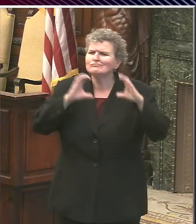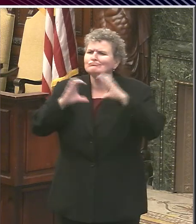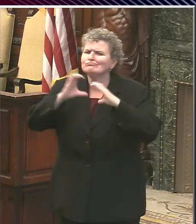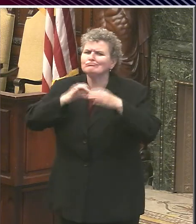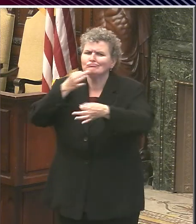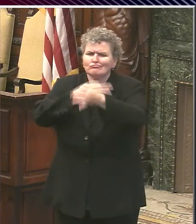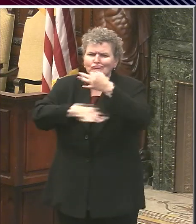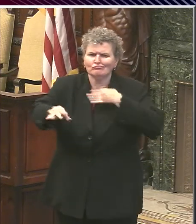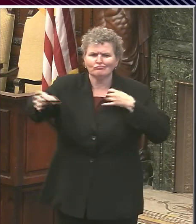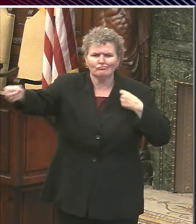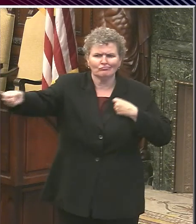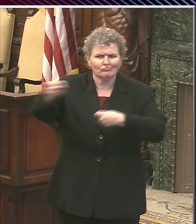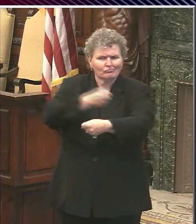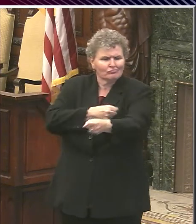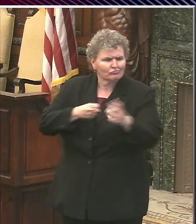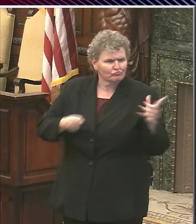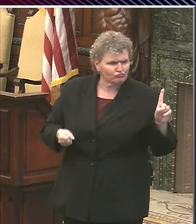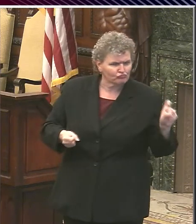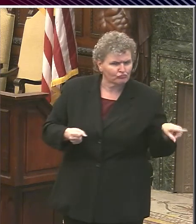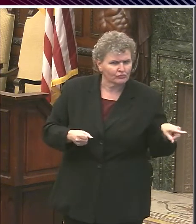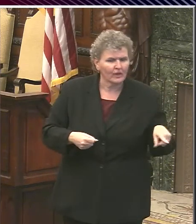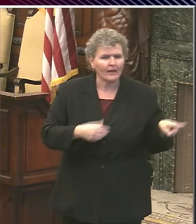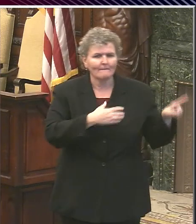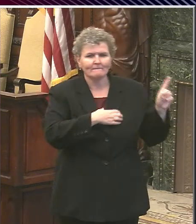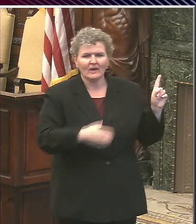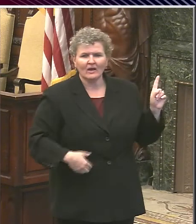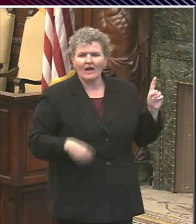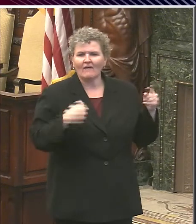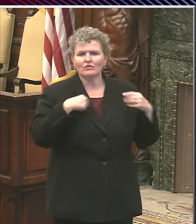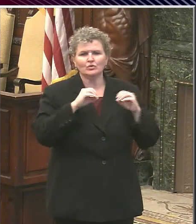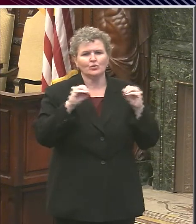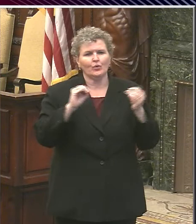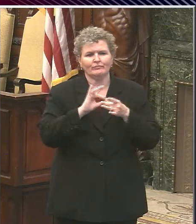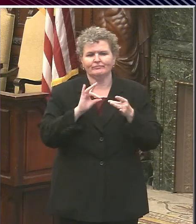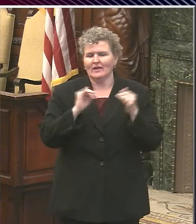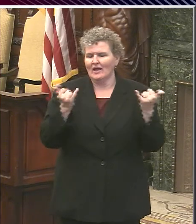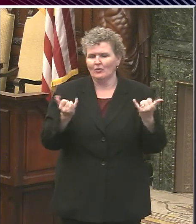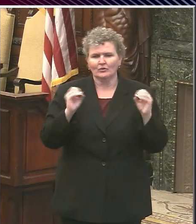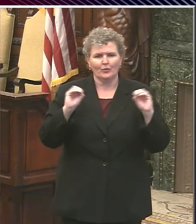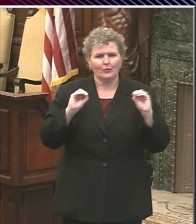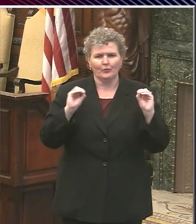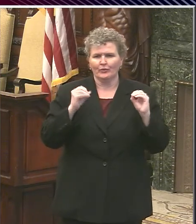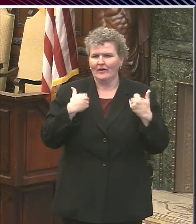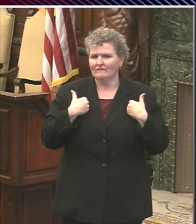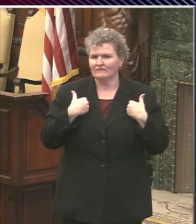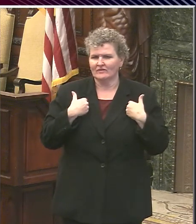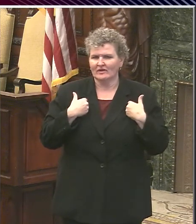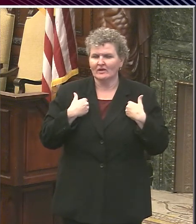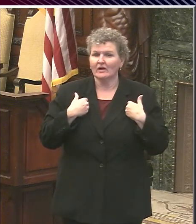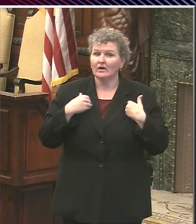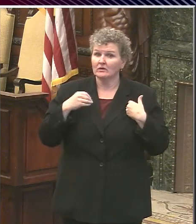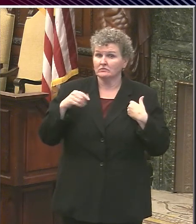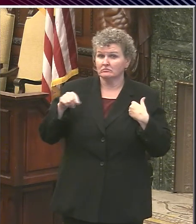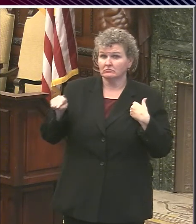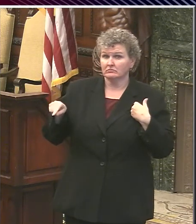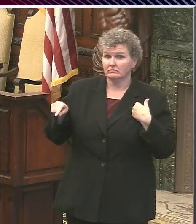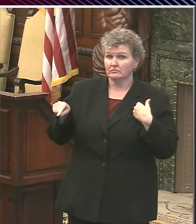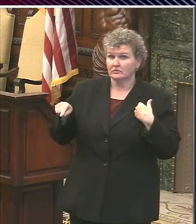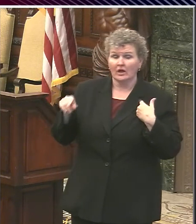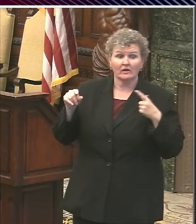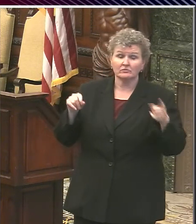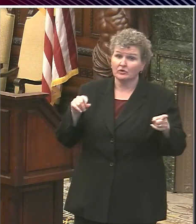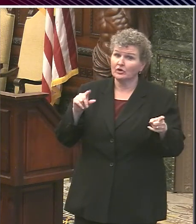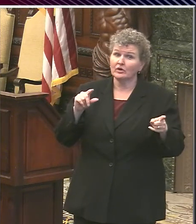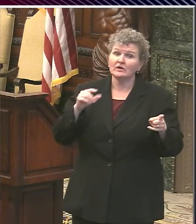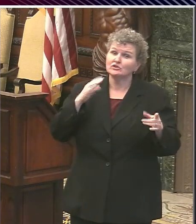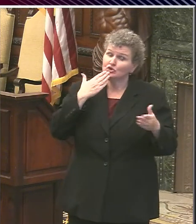replacement? I don't have anything for you right now. Tamar's doing a great job, and we can get back to you on what the process is. I